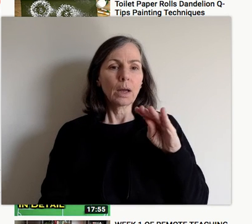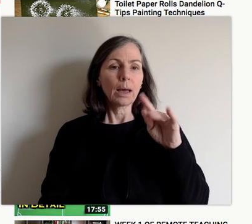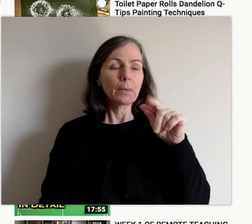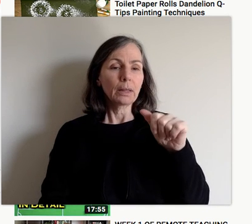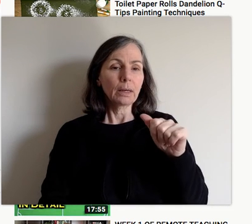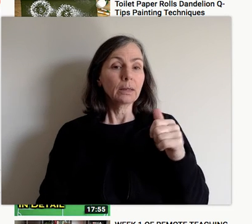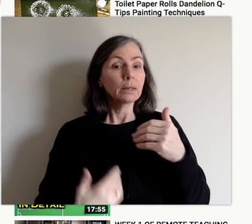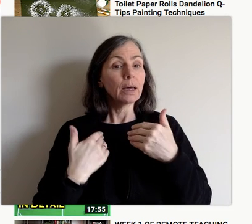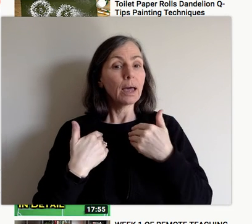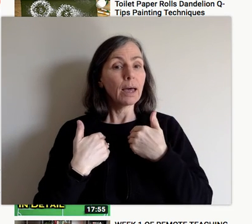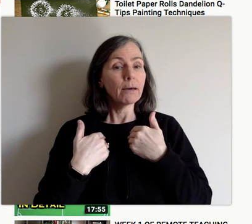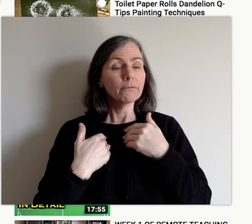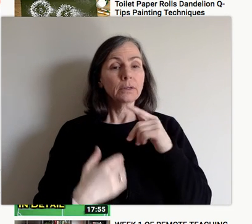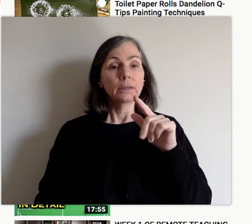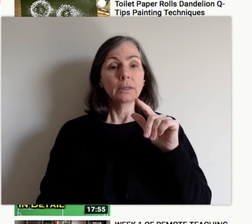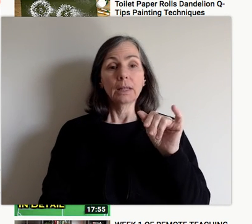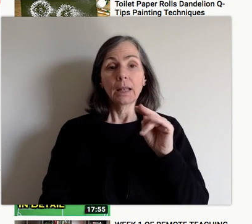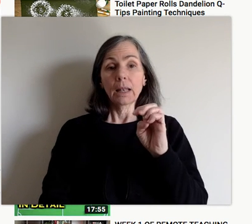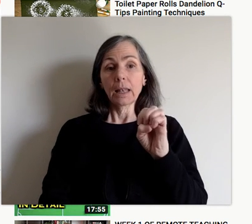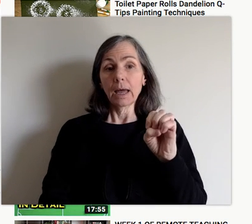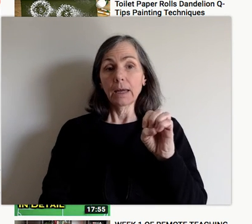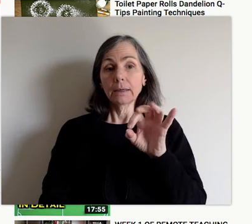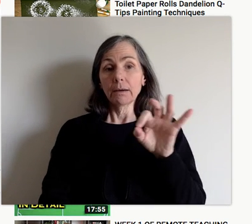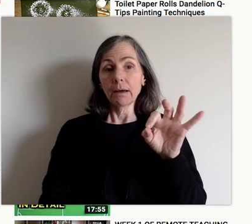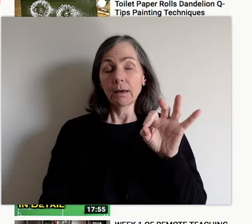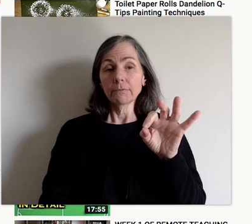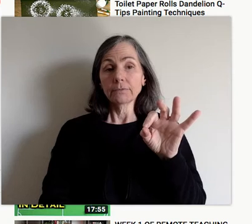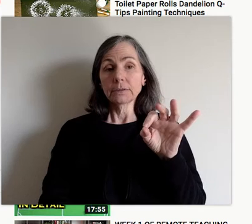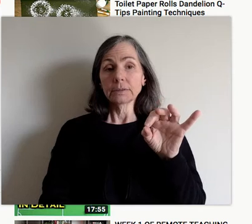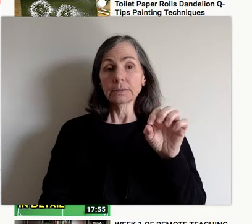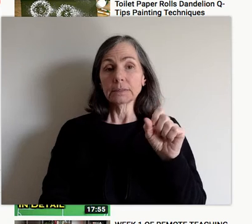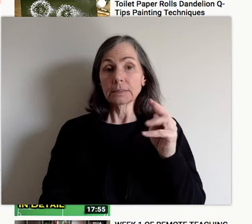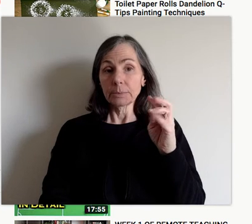x equals -4.